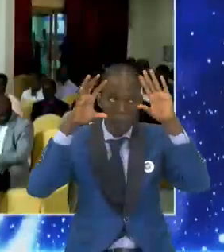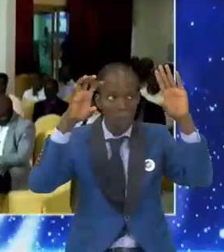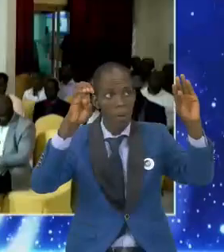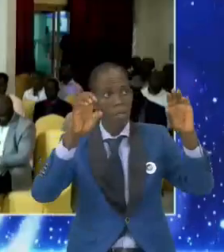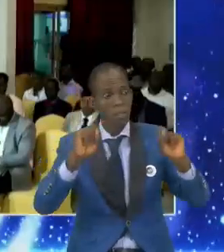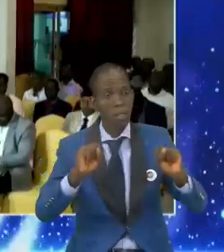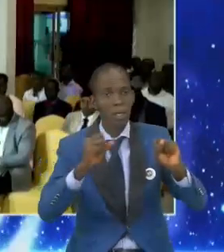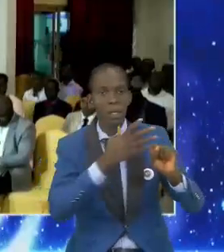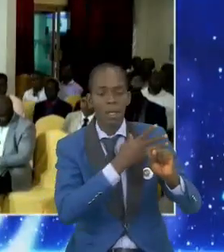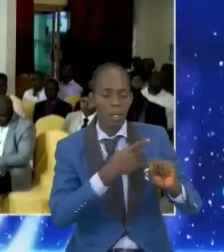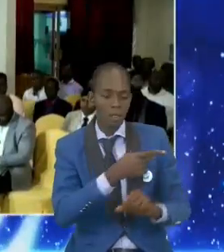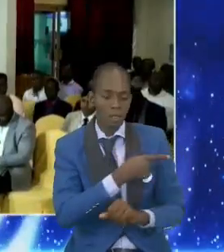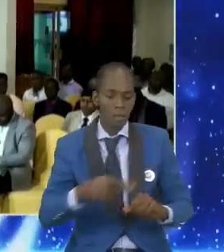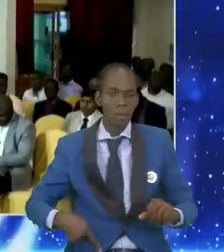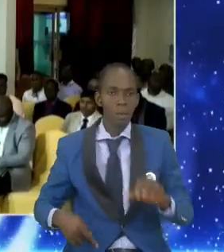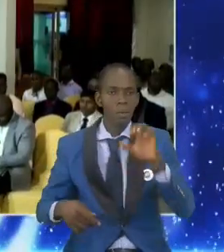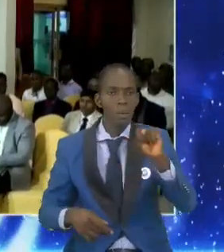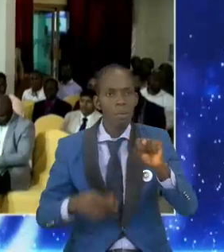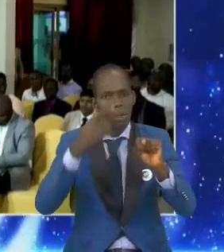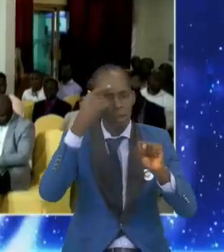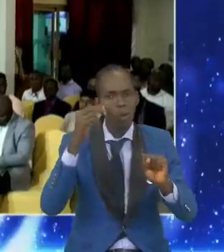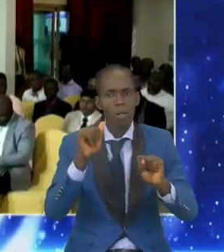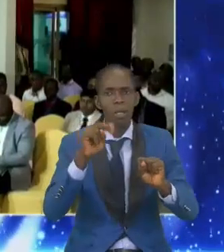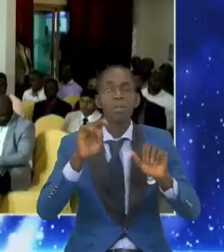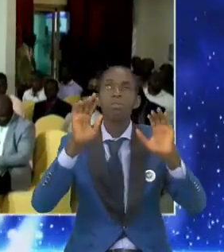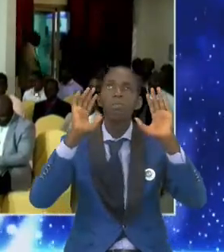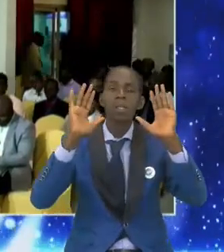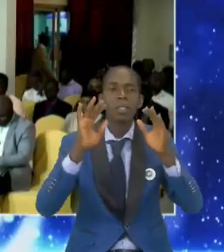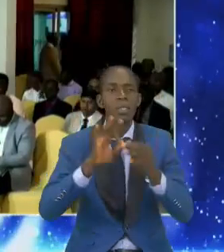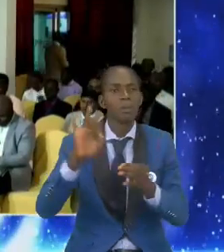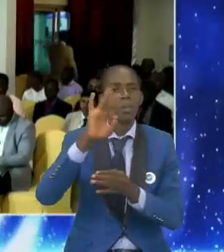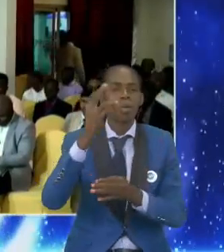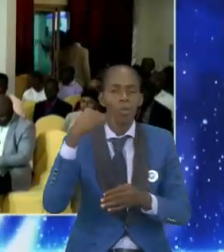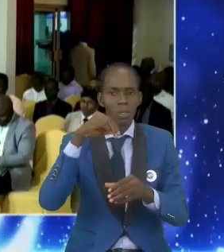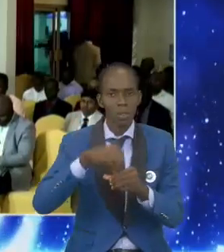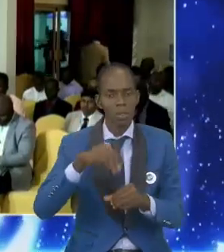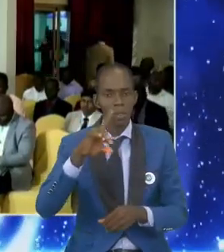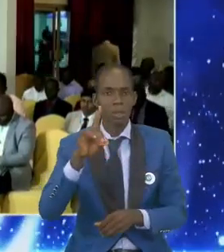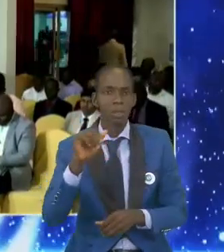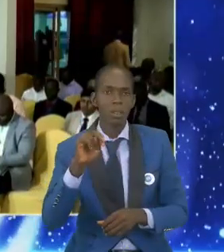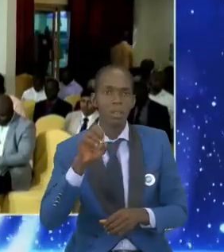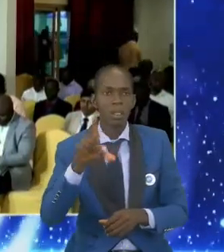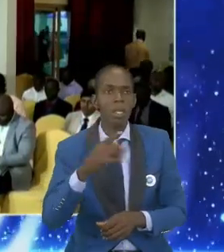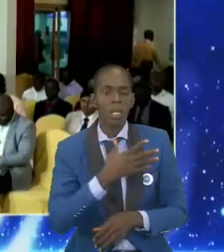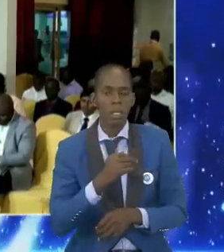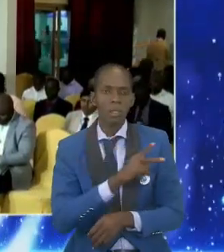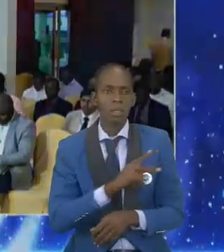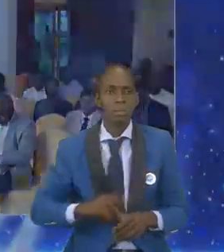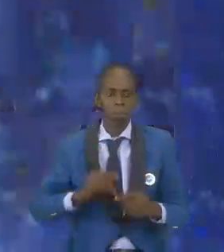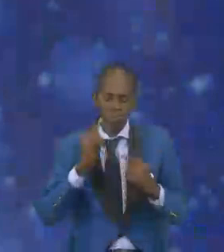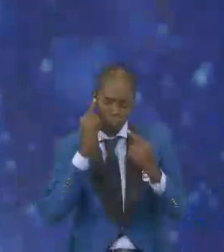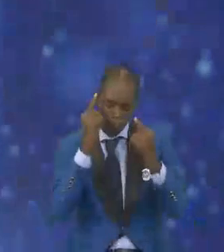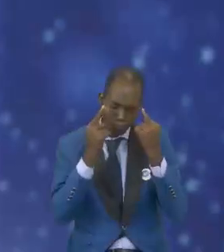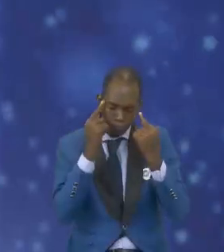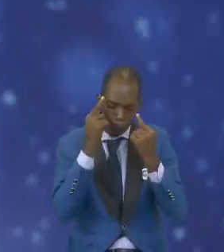the princes because an excellent spirit was in him, and the king thought